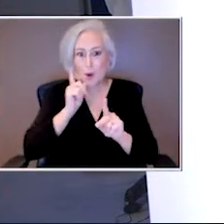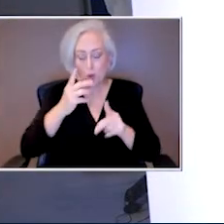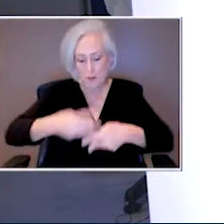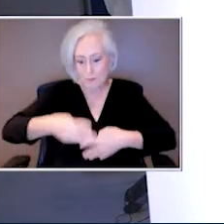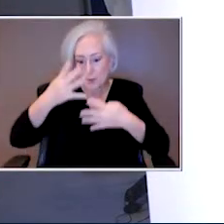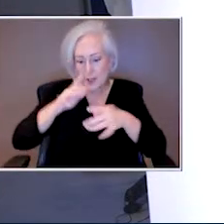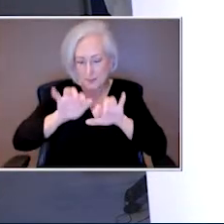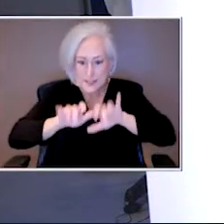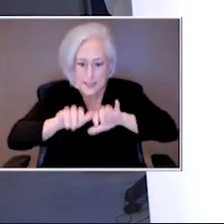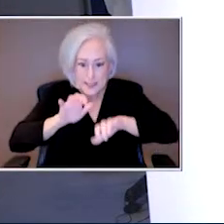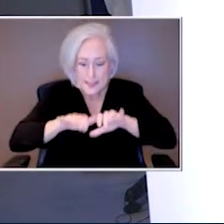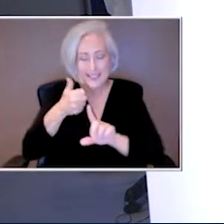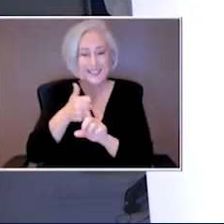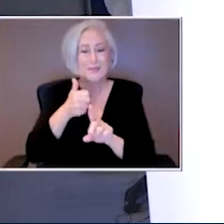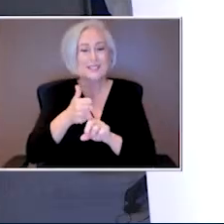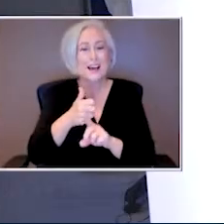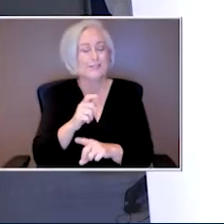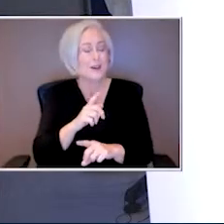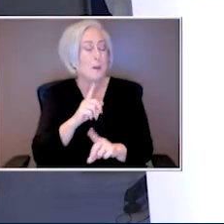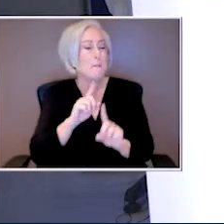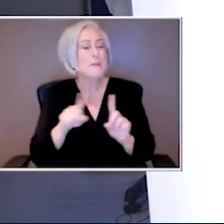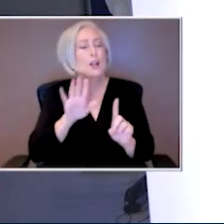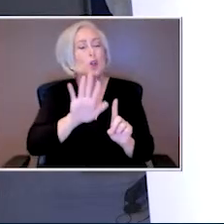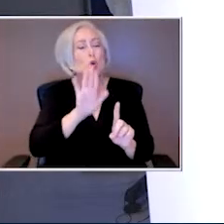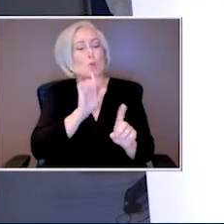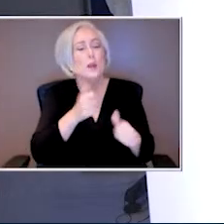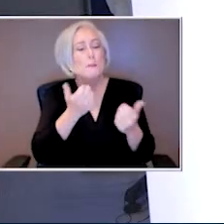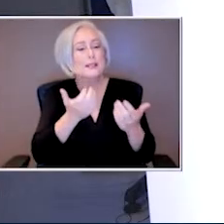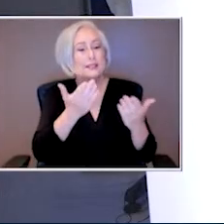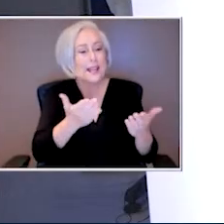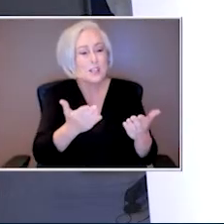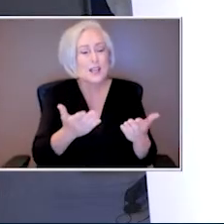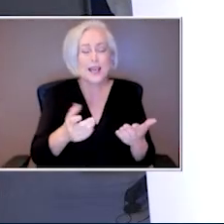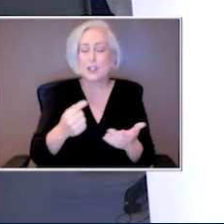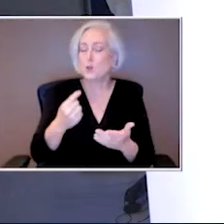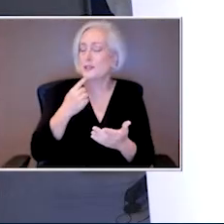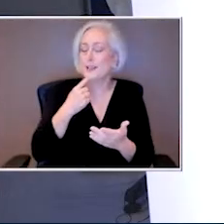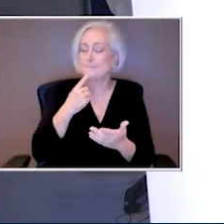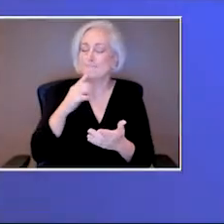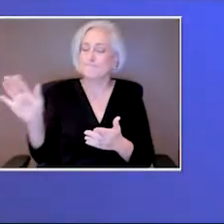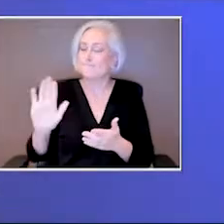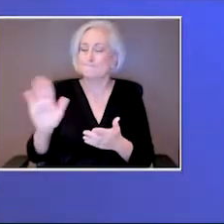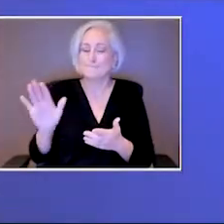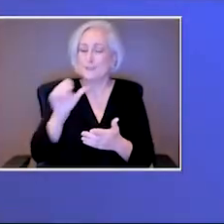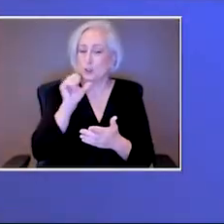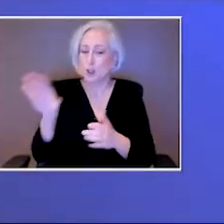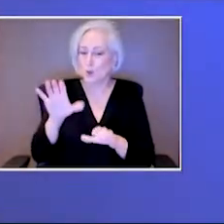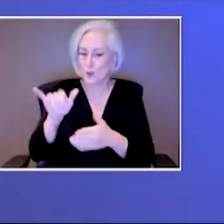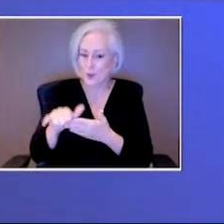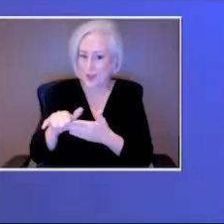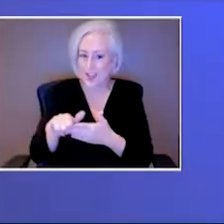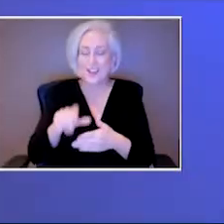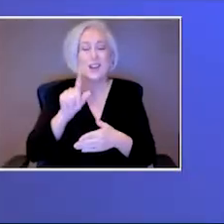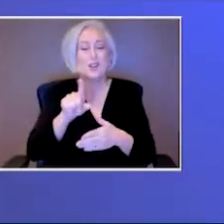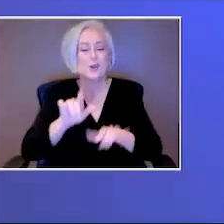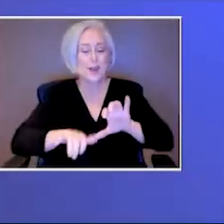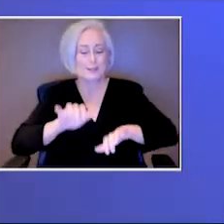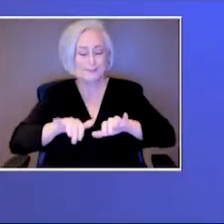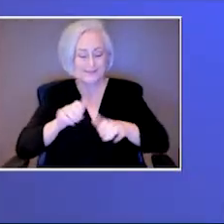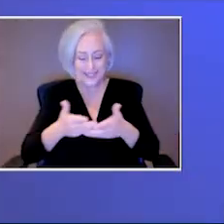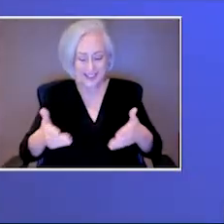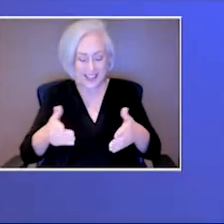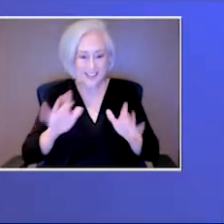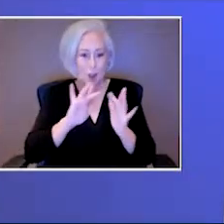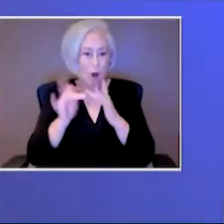do you recommend, and then also what do you discourage? Yeah, you can go on to random online calculators and type in things, but unless it's done by